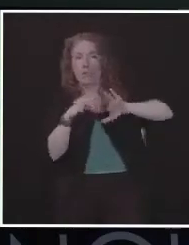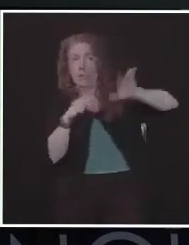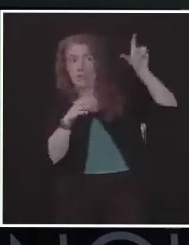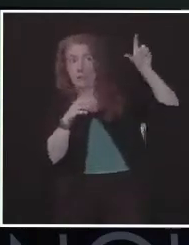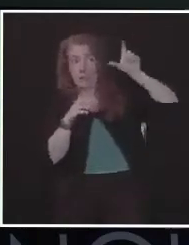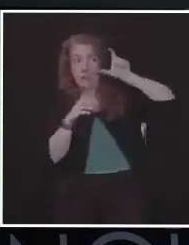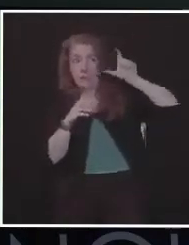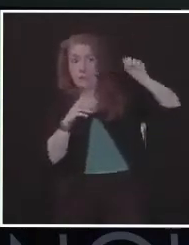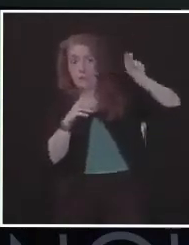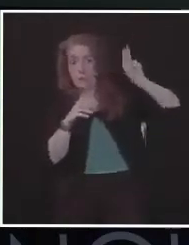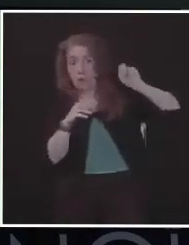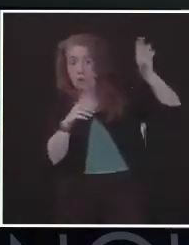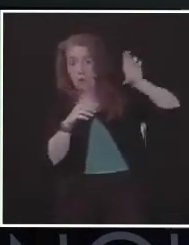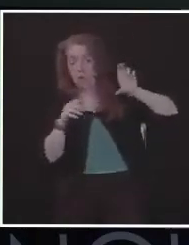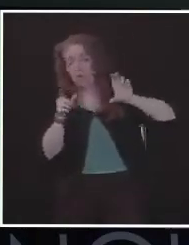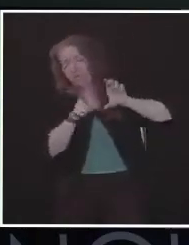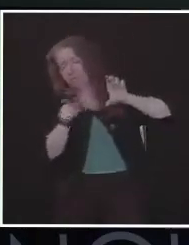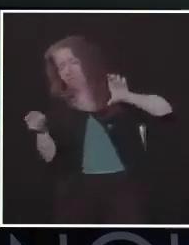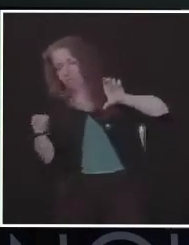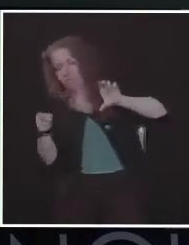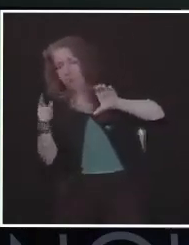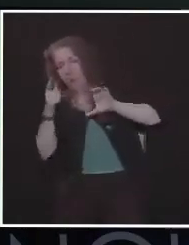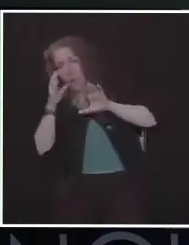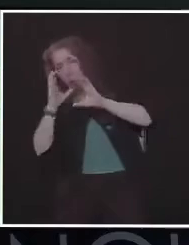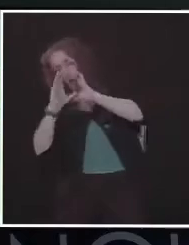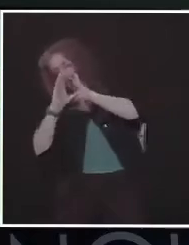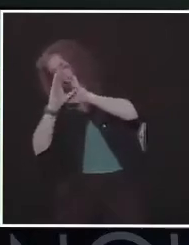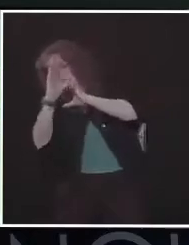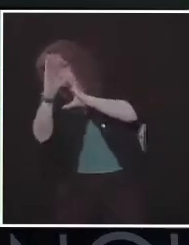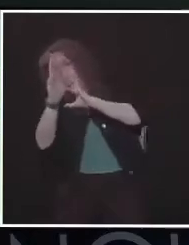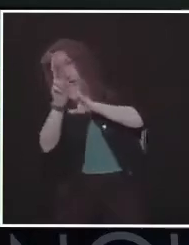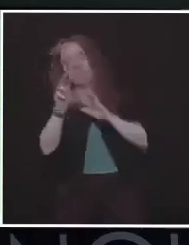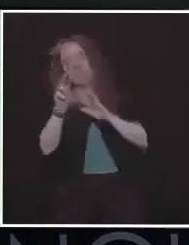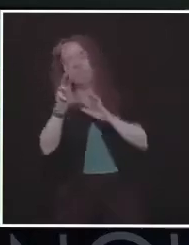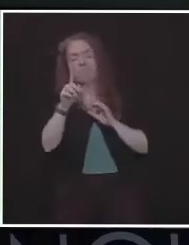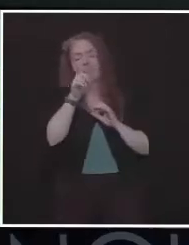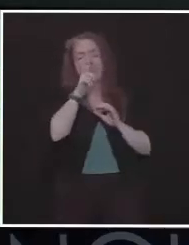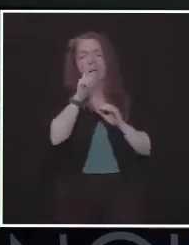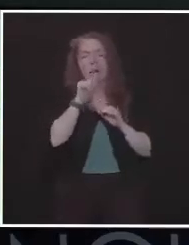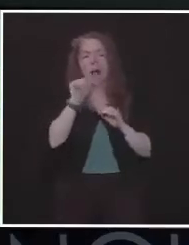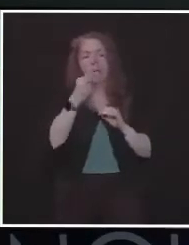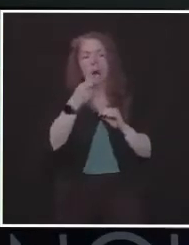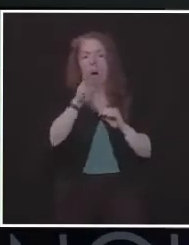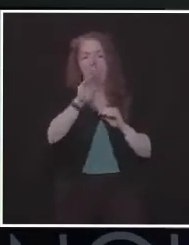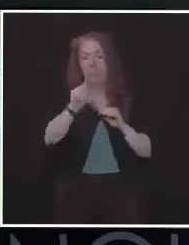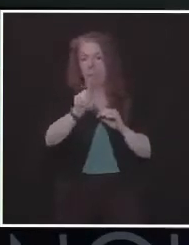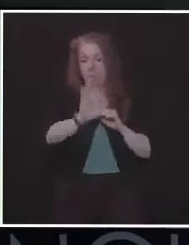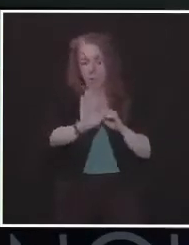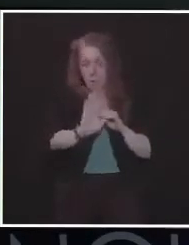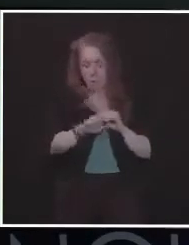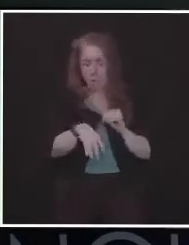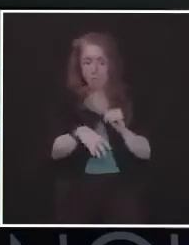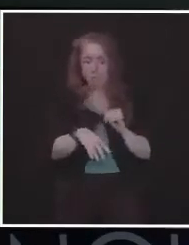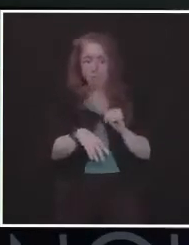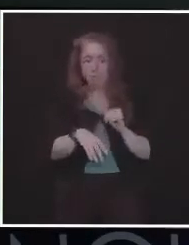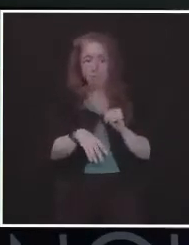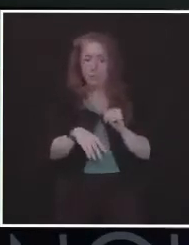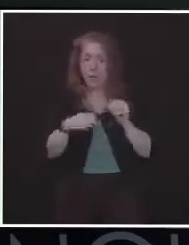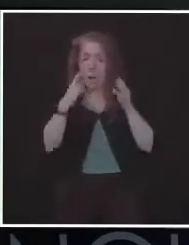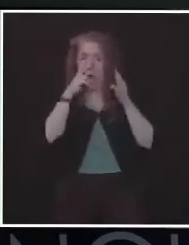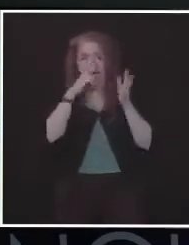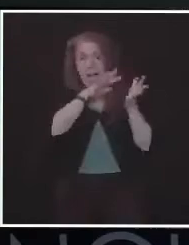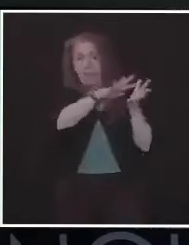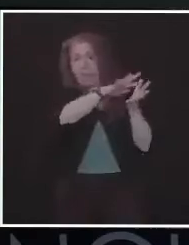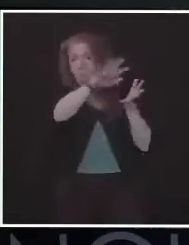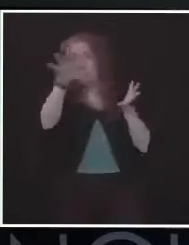out into the heavens, not like Hubble, looking at the array of the sky. It's going to look through a